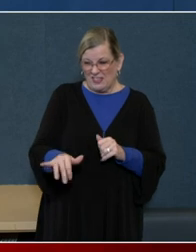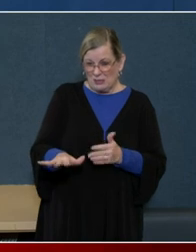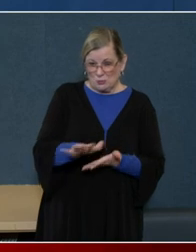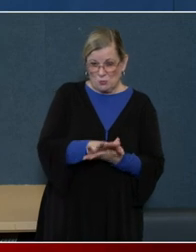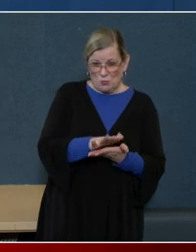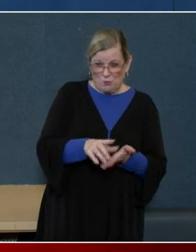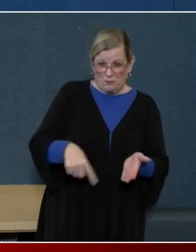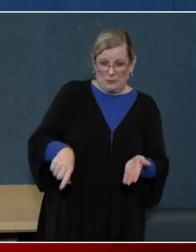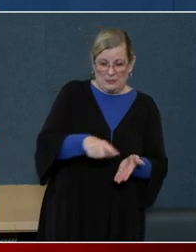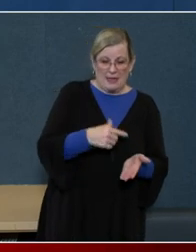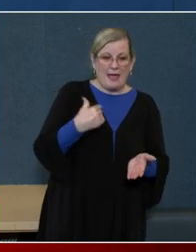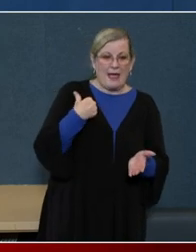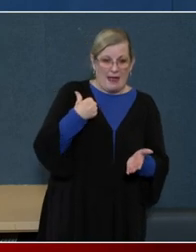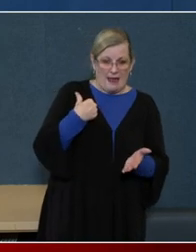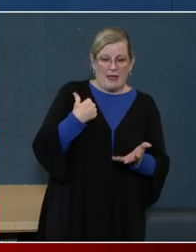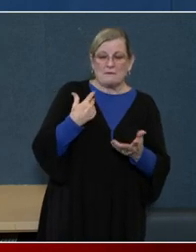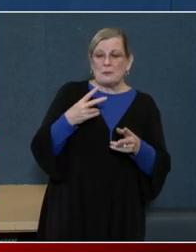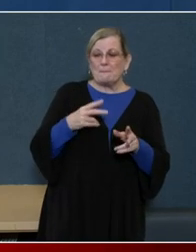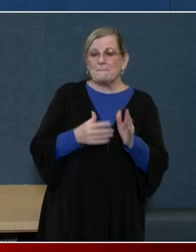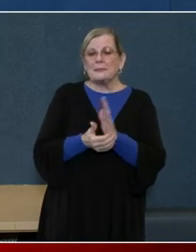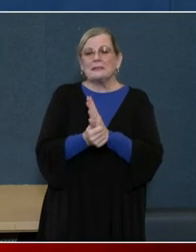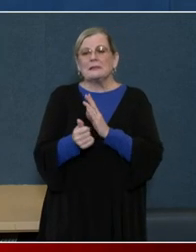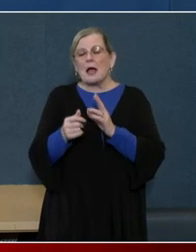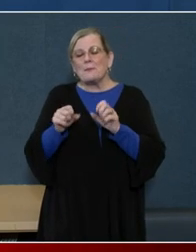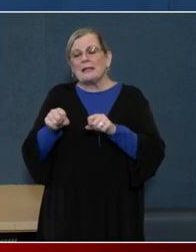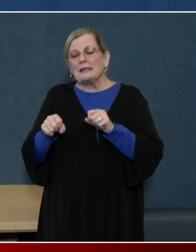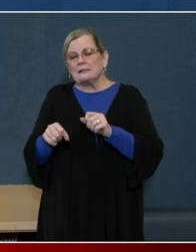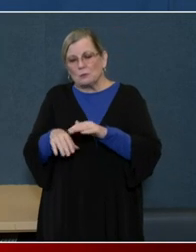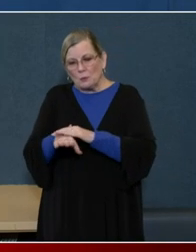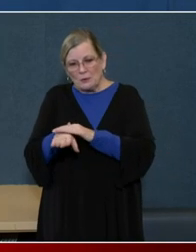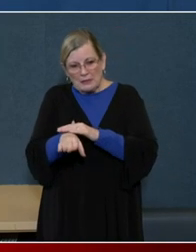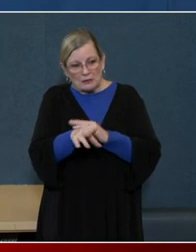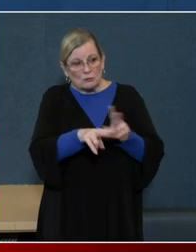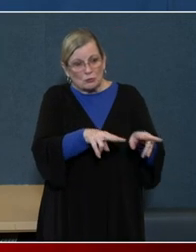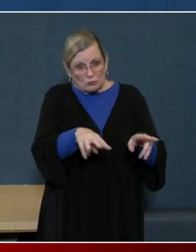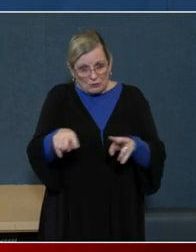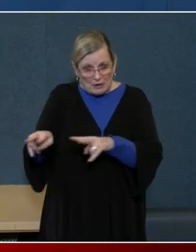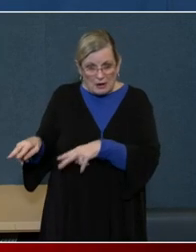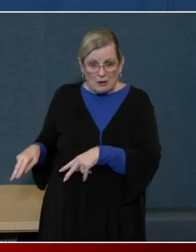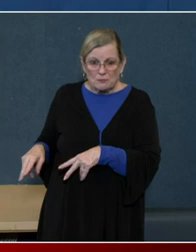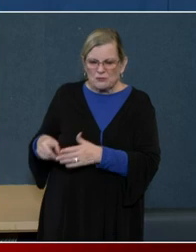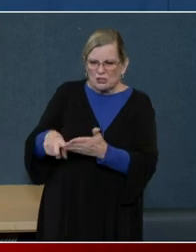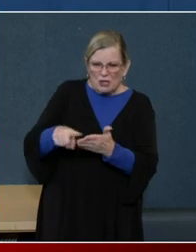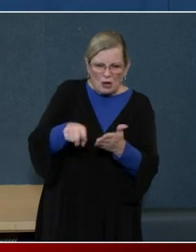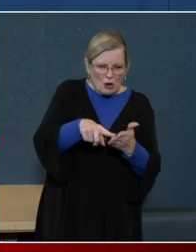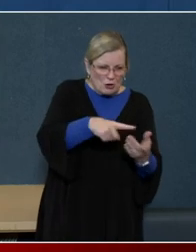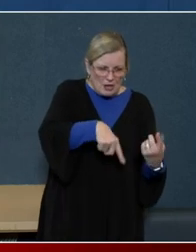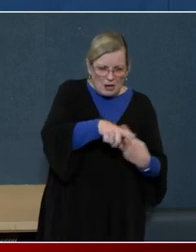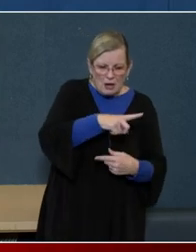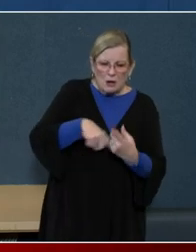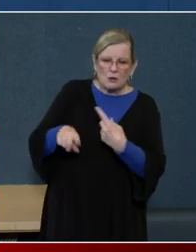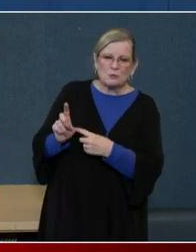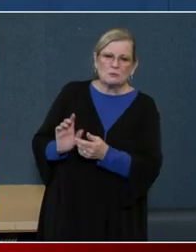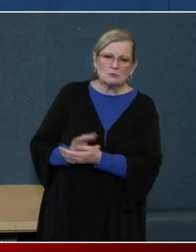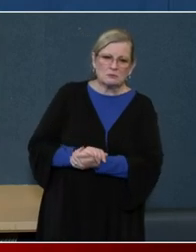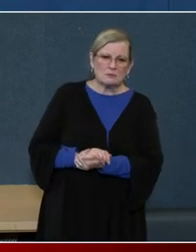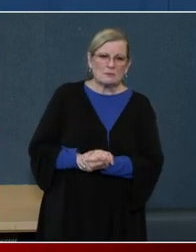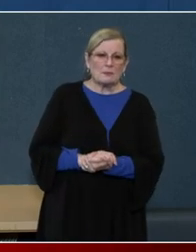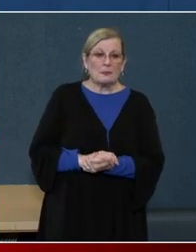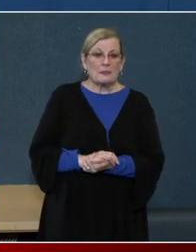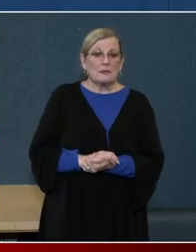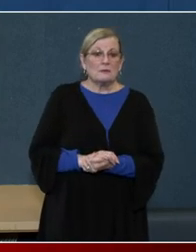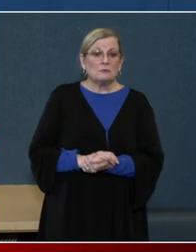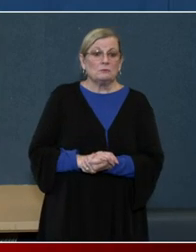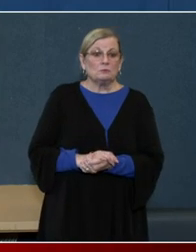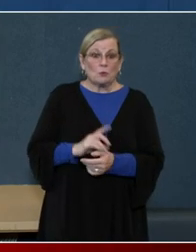come and review the work and also to do a walkthrough of our buildings. And once we launch our